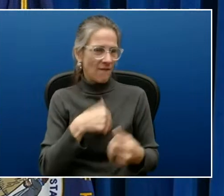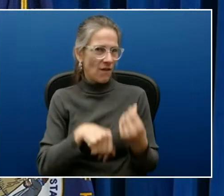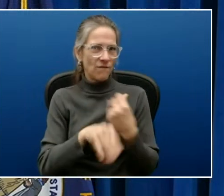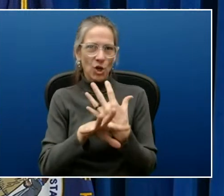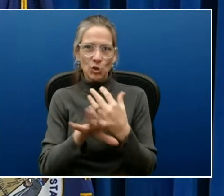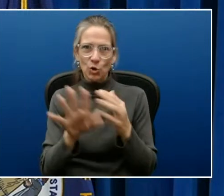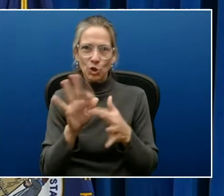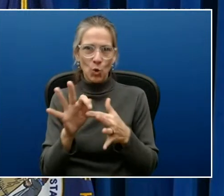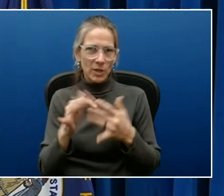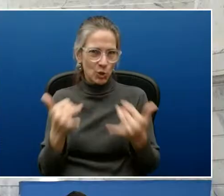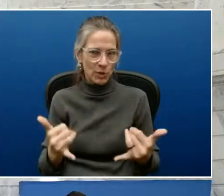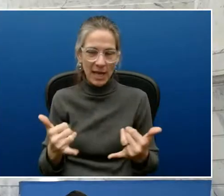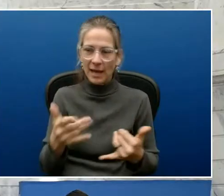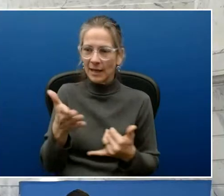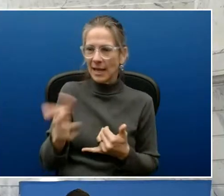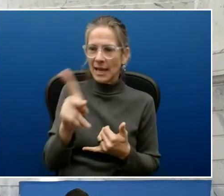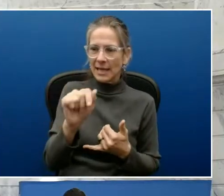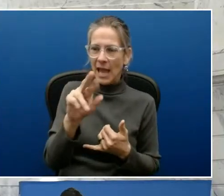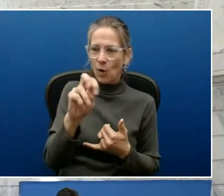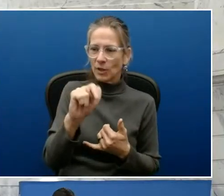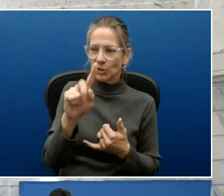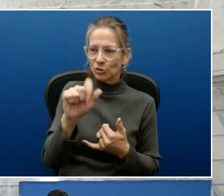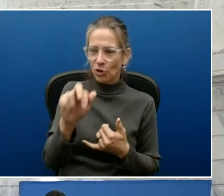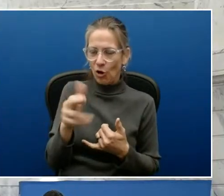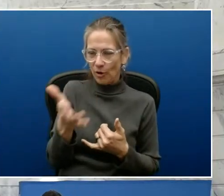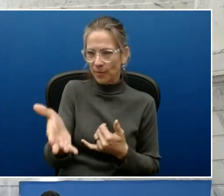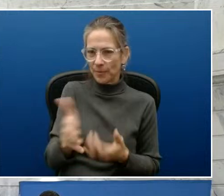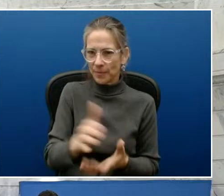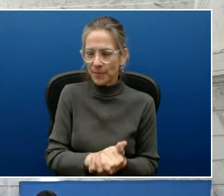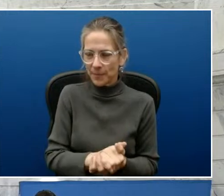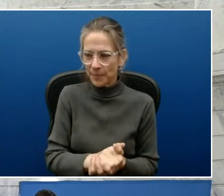today. We'll start with Karen Czar.